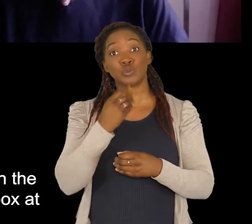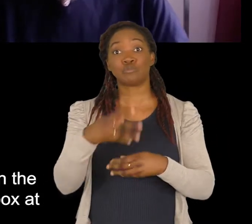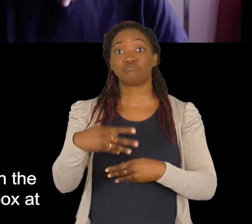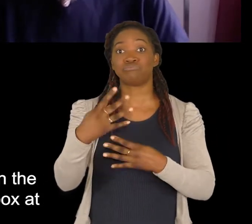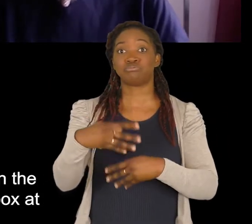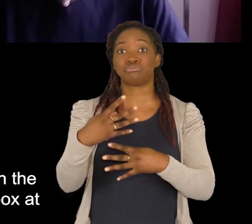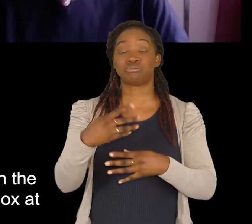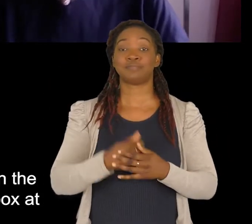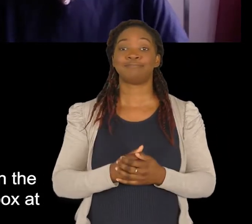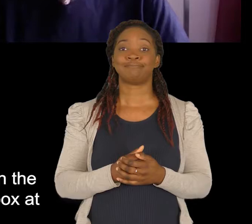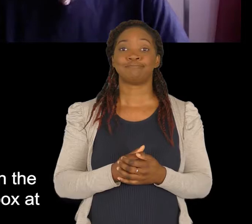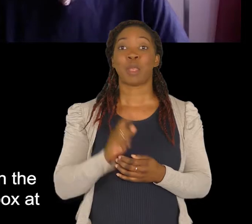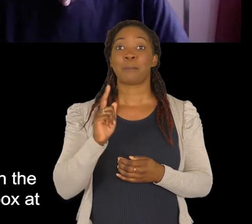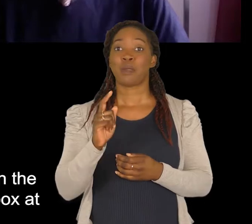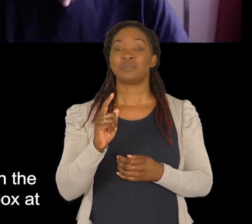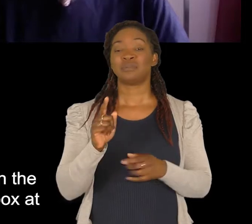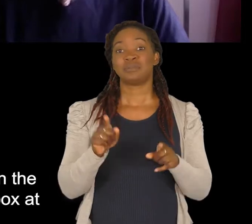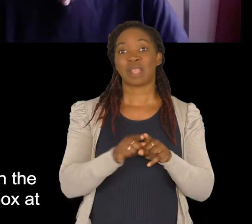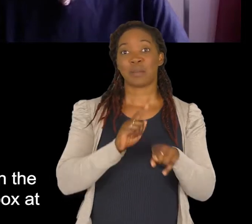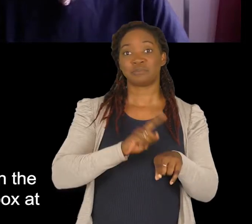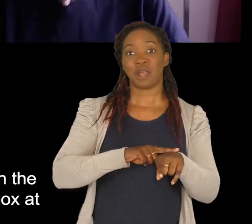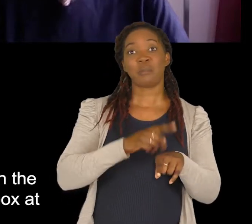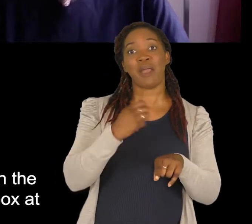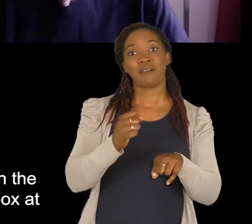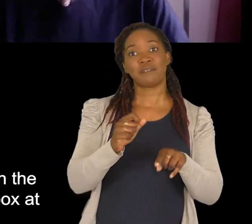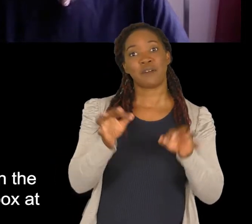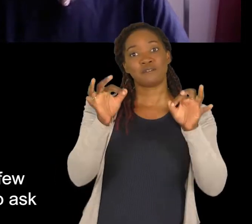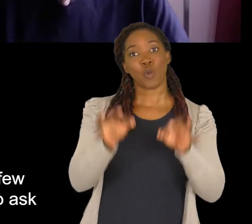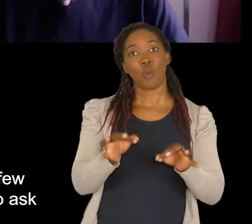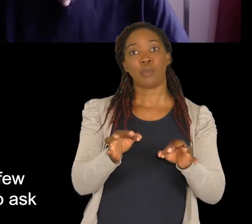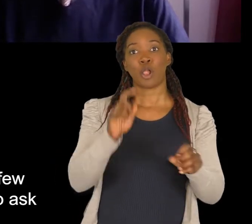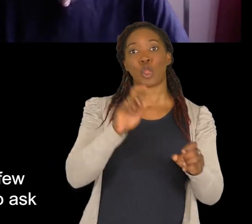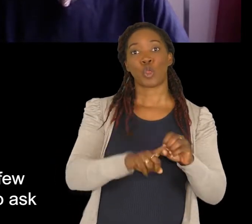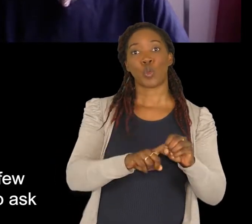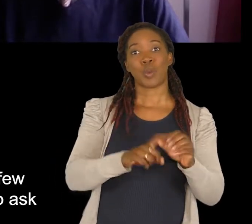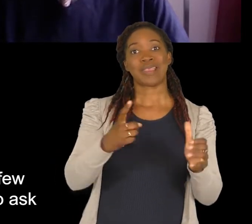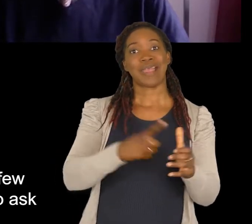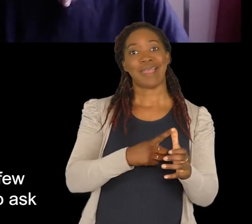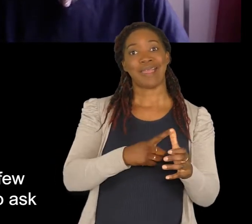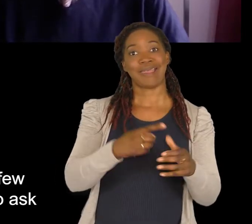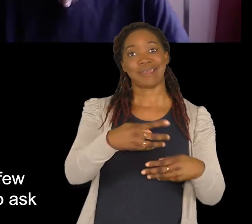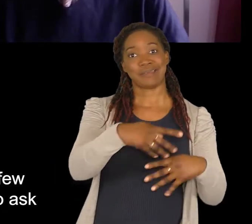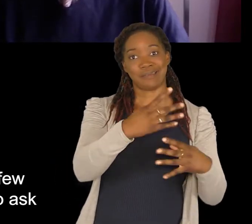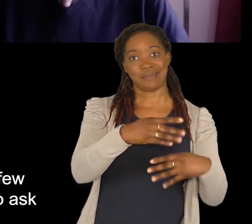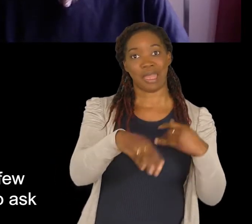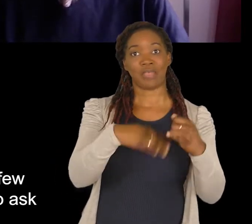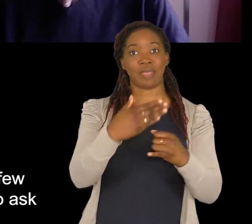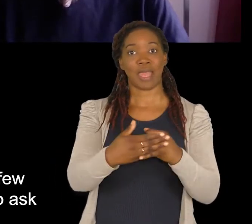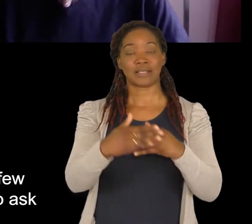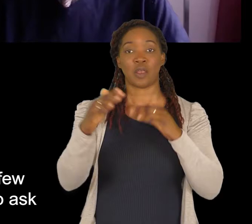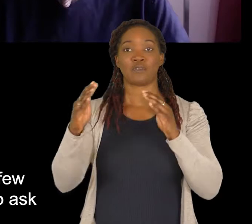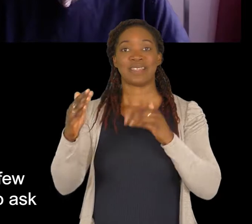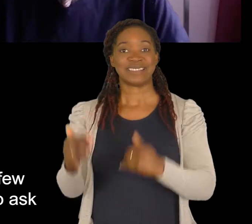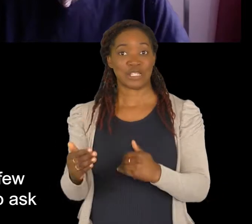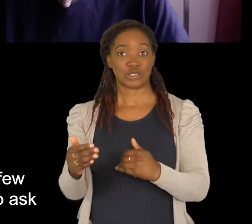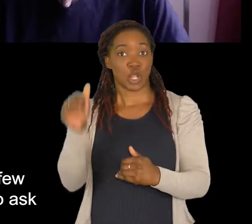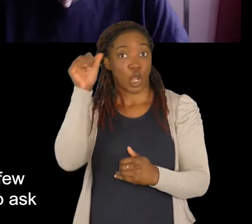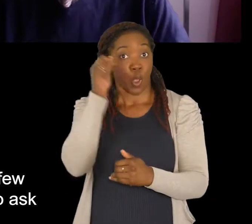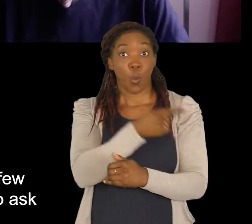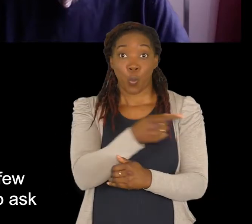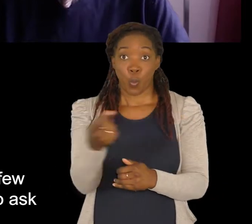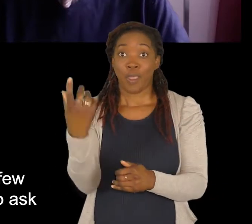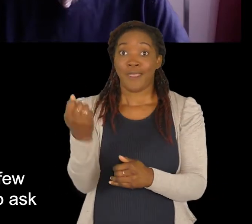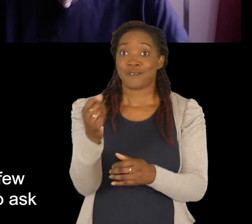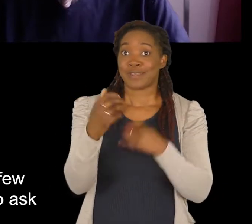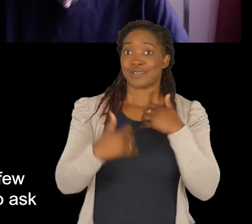in the chat box, but we will also have a formal Q&A box at the very end of the session. And I know quite a few of you have got